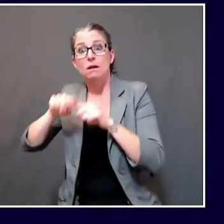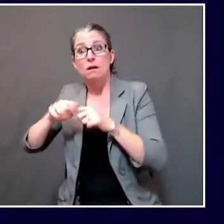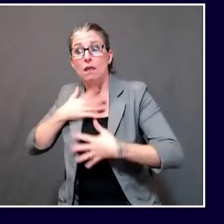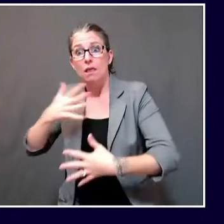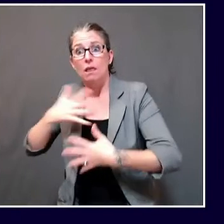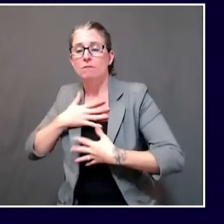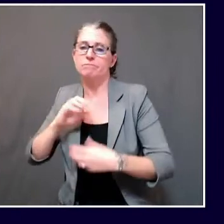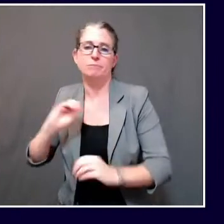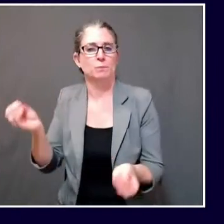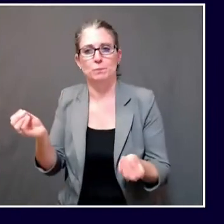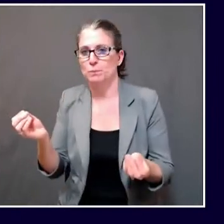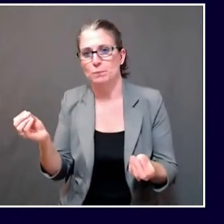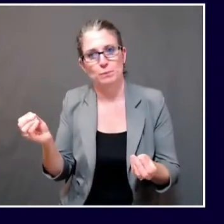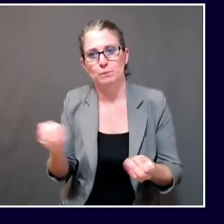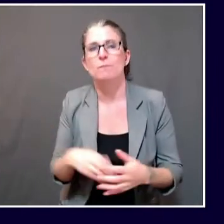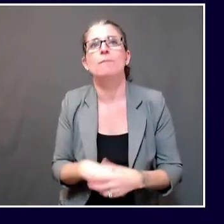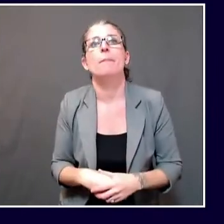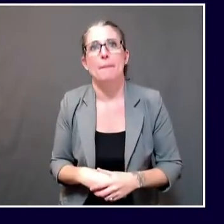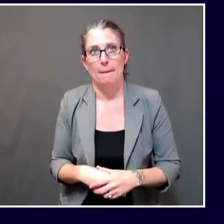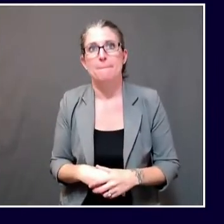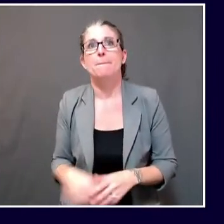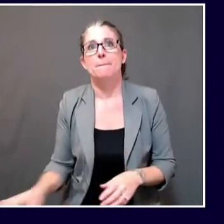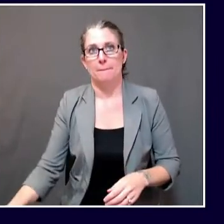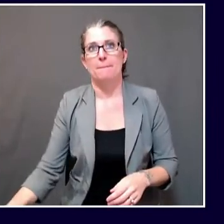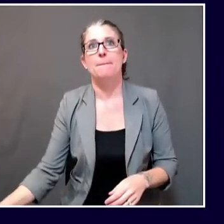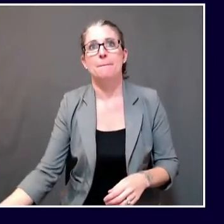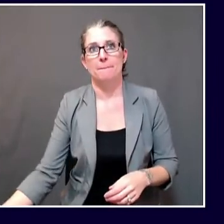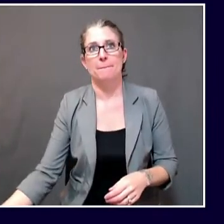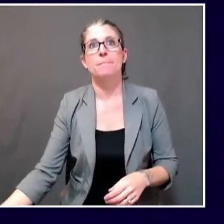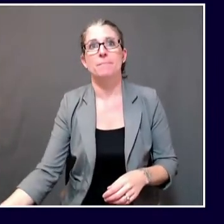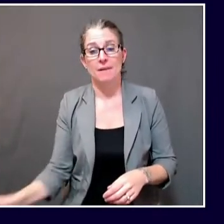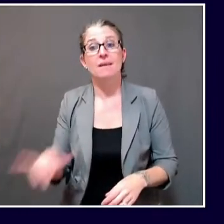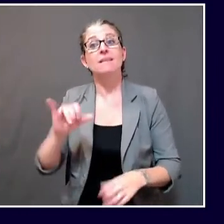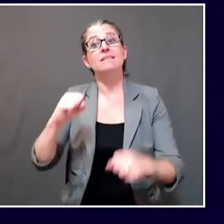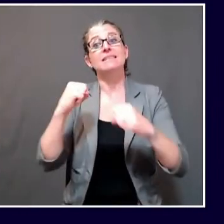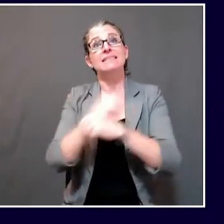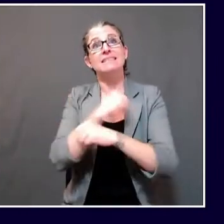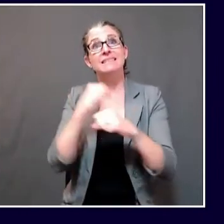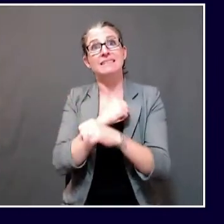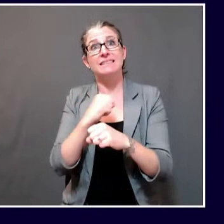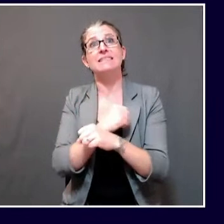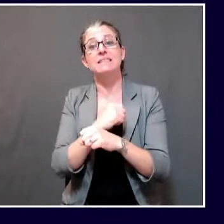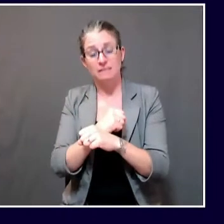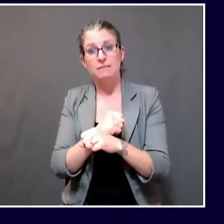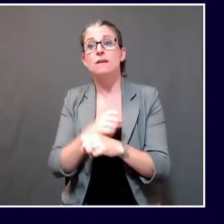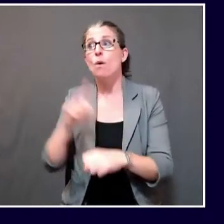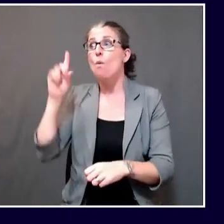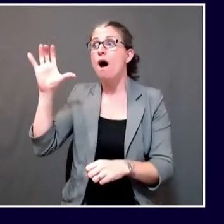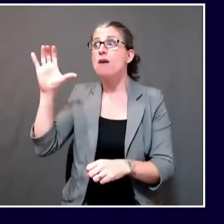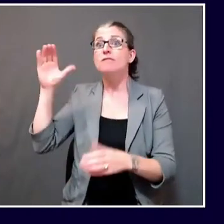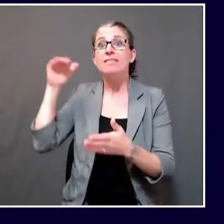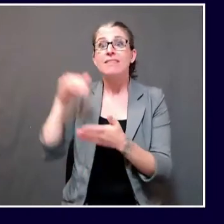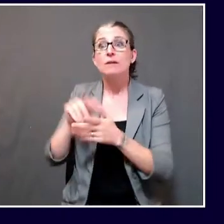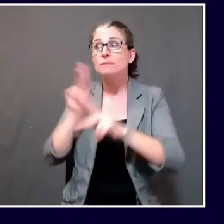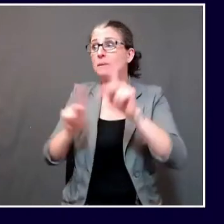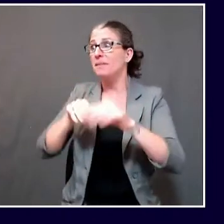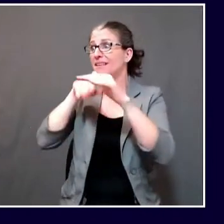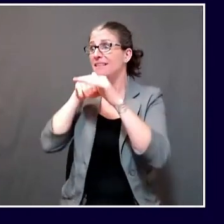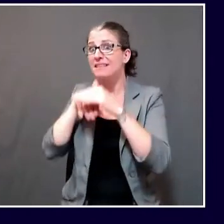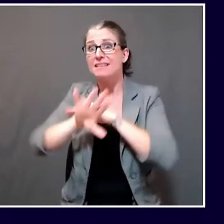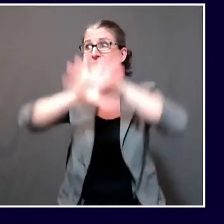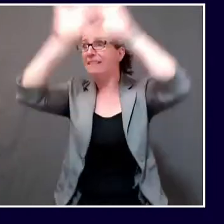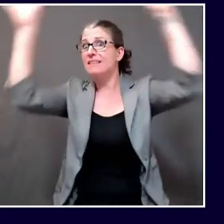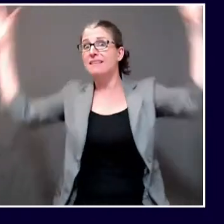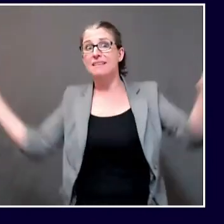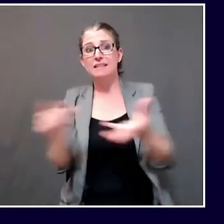0.5 hospitalizations for every 100,000 people. To put that number in the national context, the United